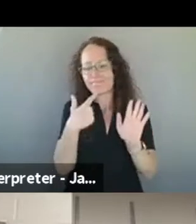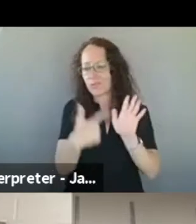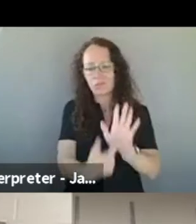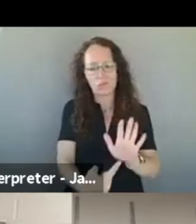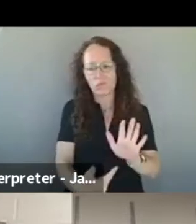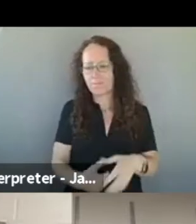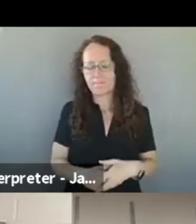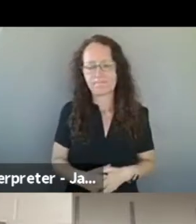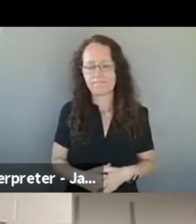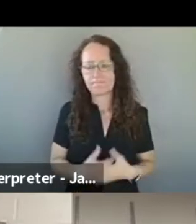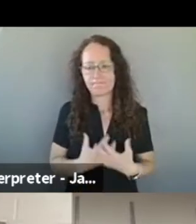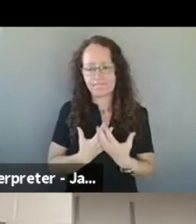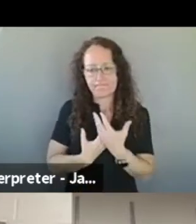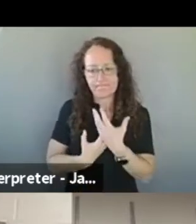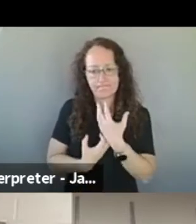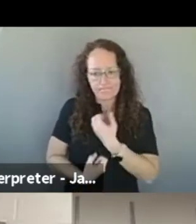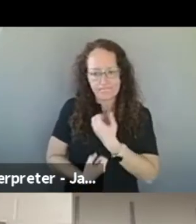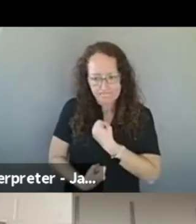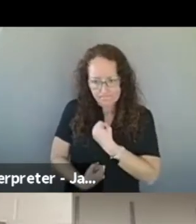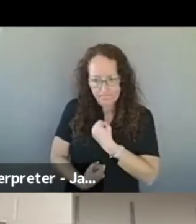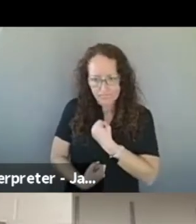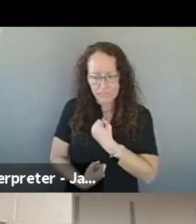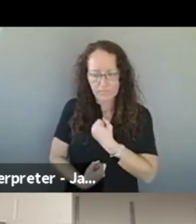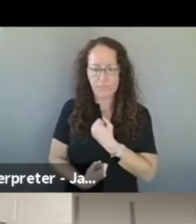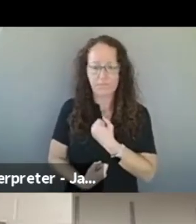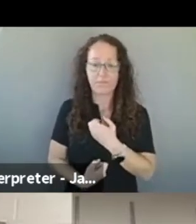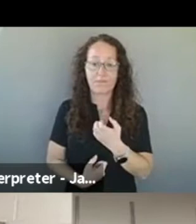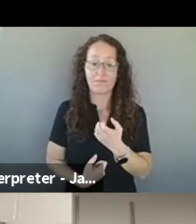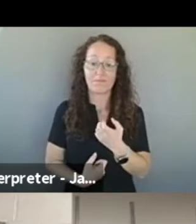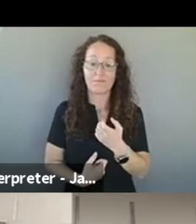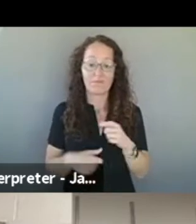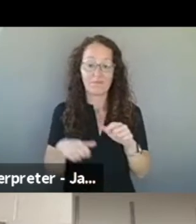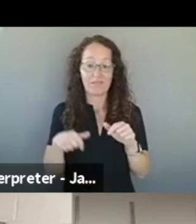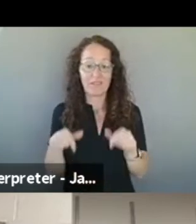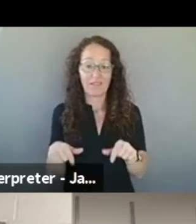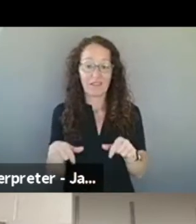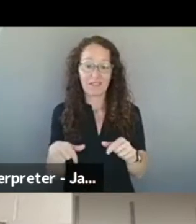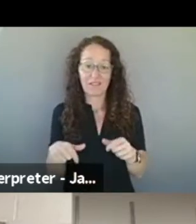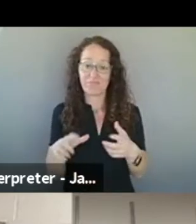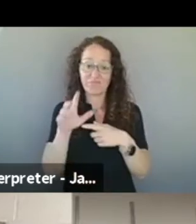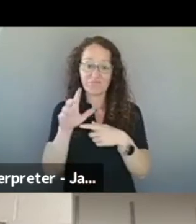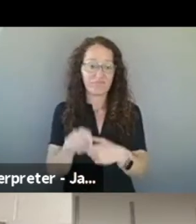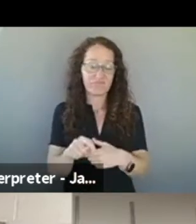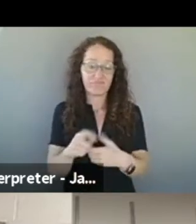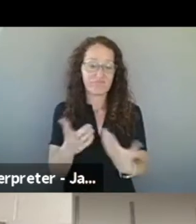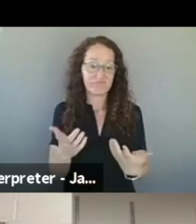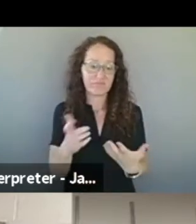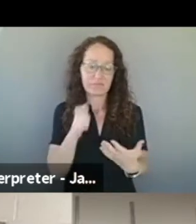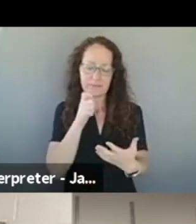And partly because it just isn't shared and discussed.